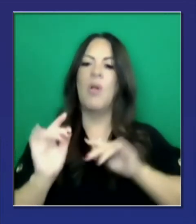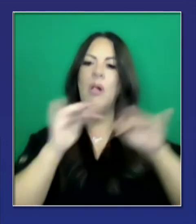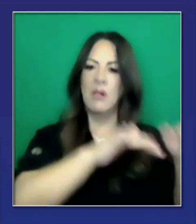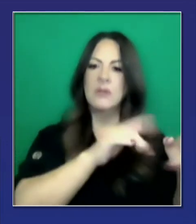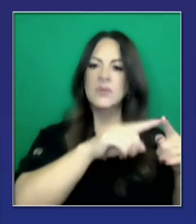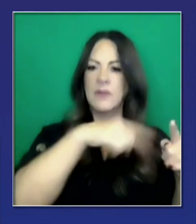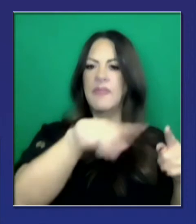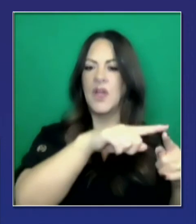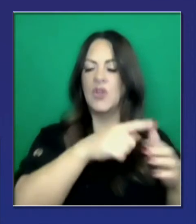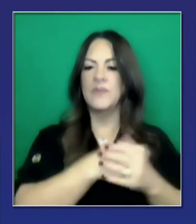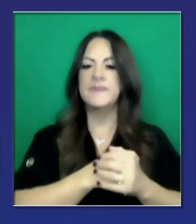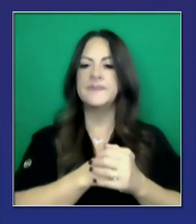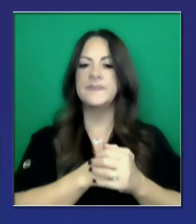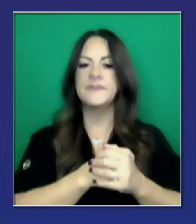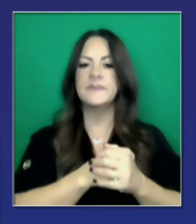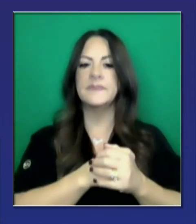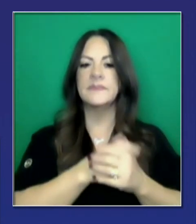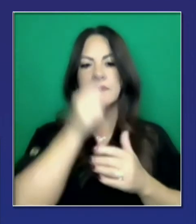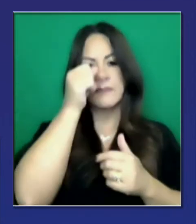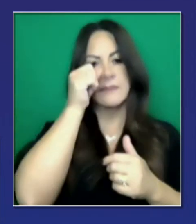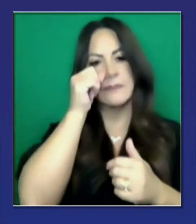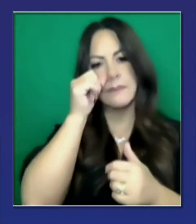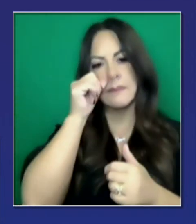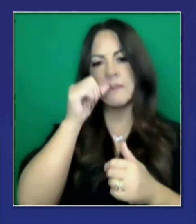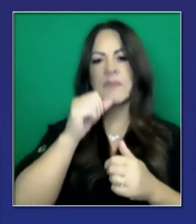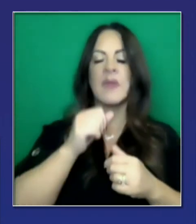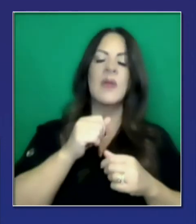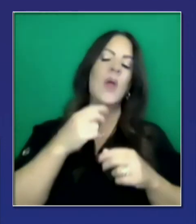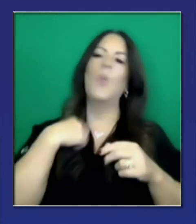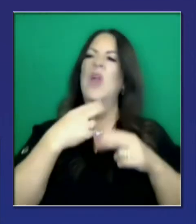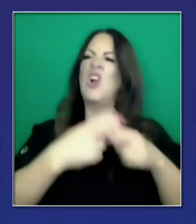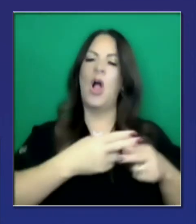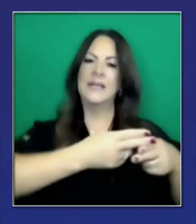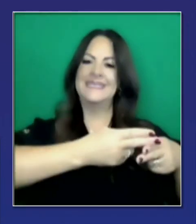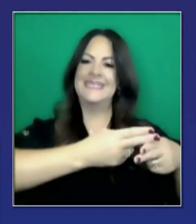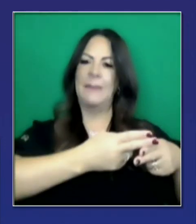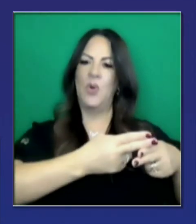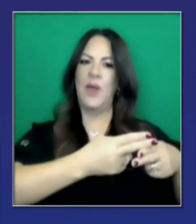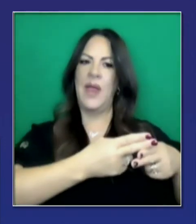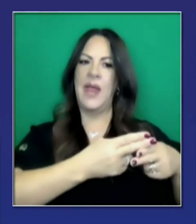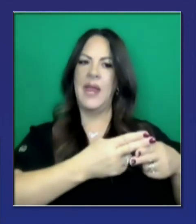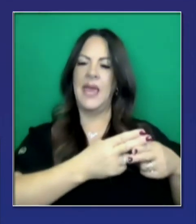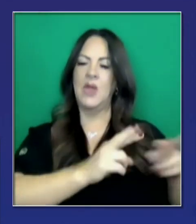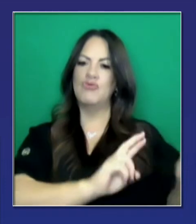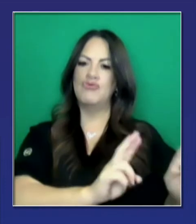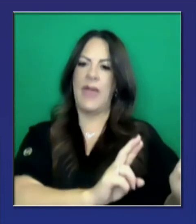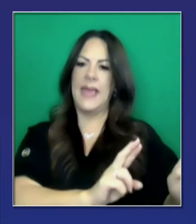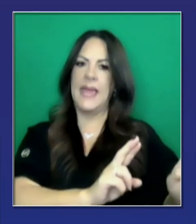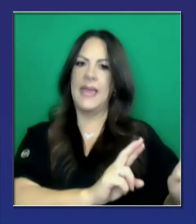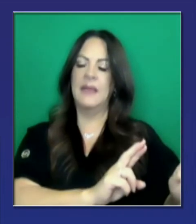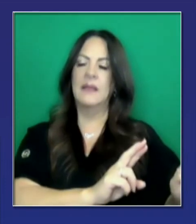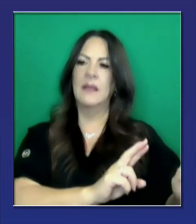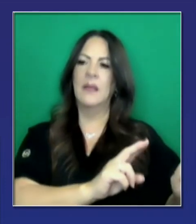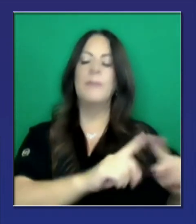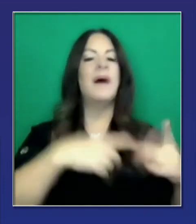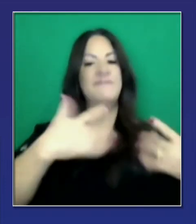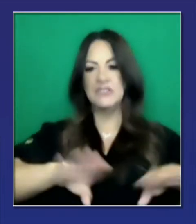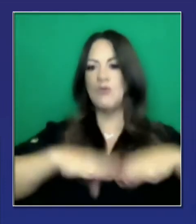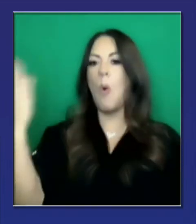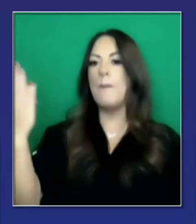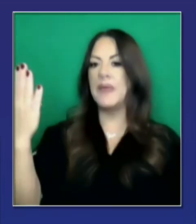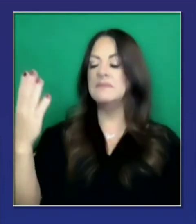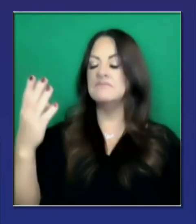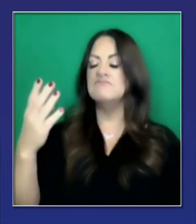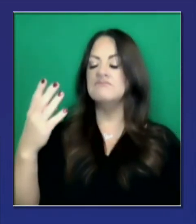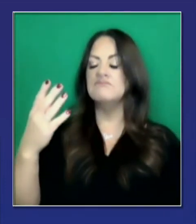open, no longer warm status, but we've stood up these alternative care sites. strategically deployed throughout the state of